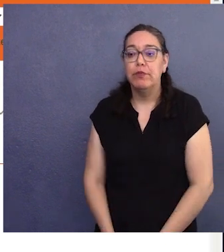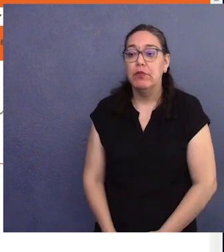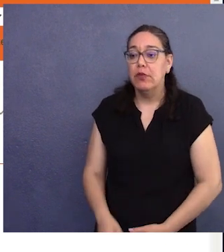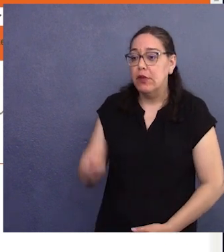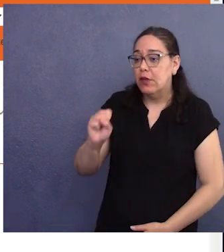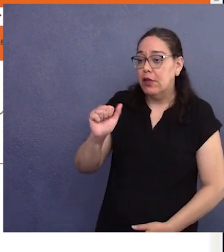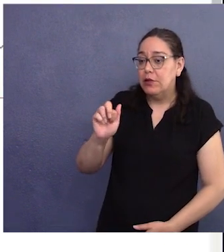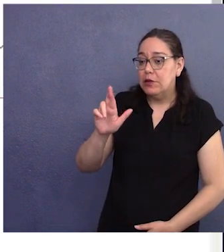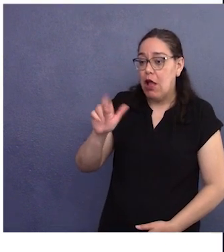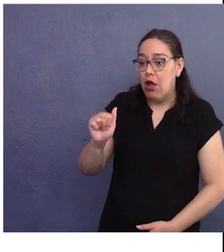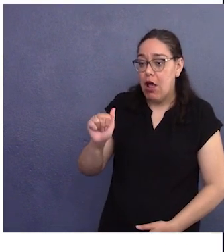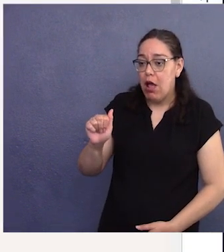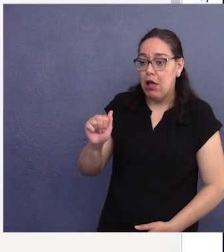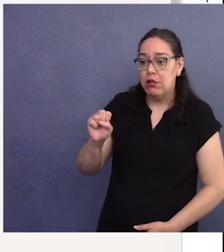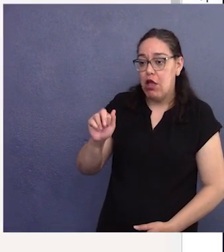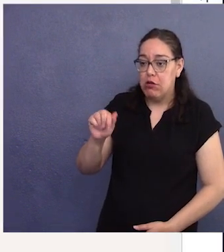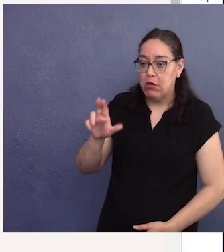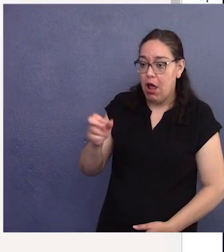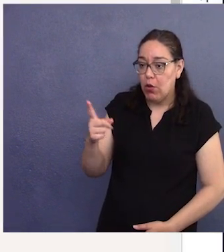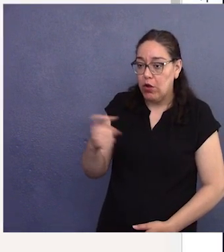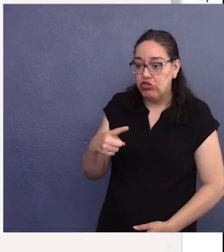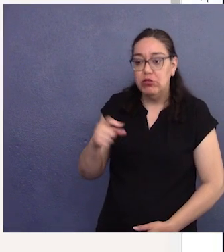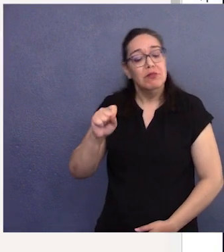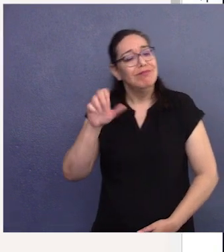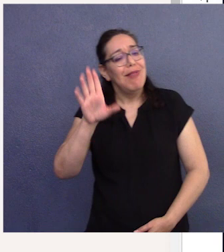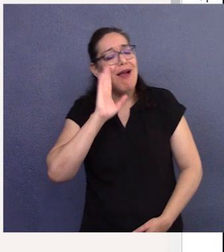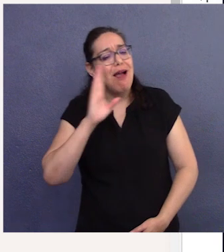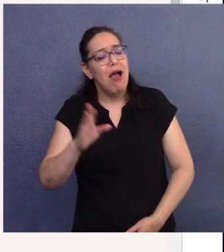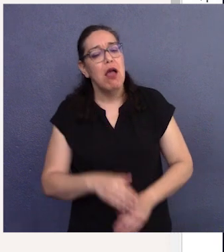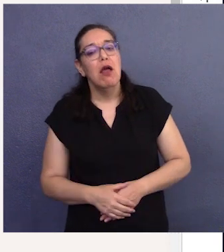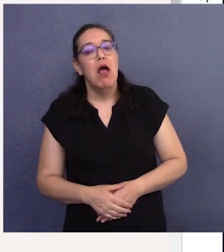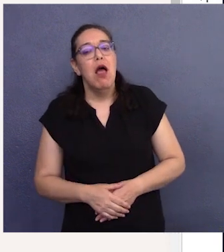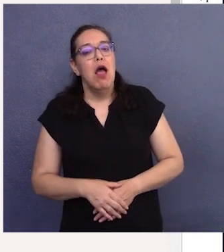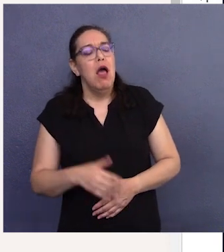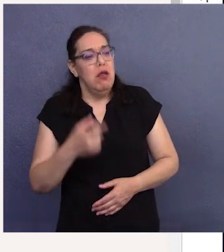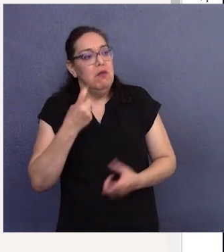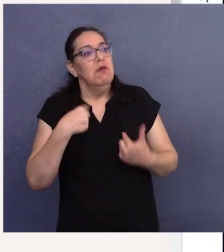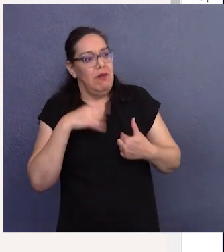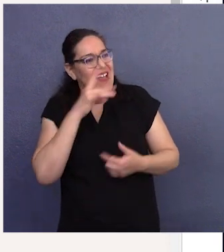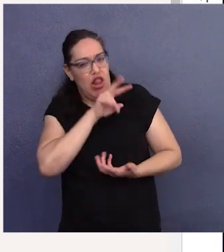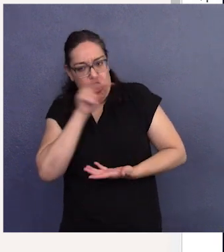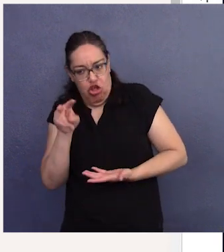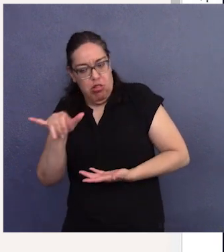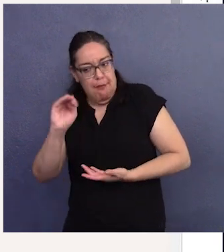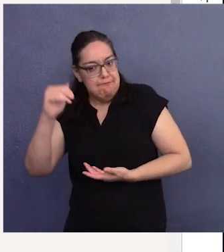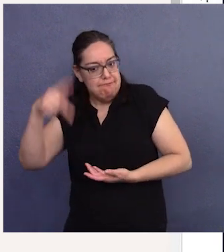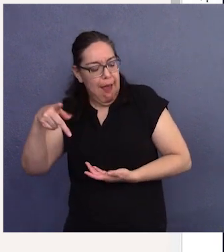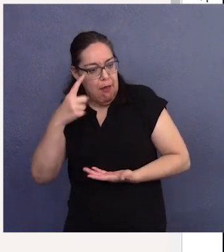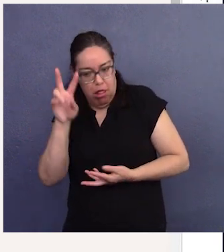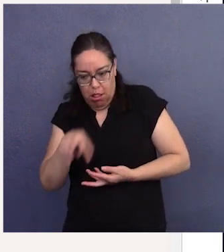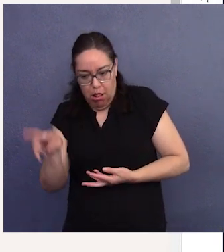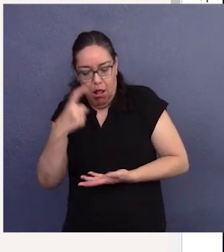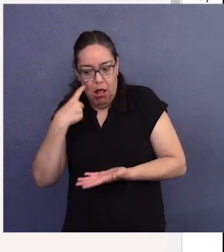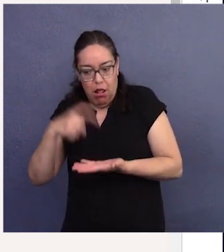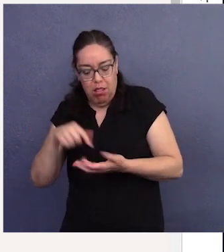Sarah, you have a question. Yeah, hi. I looked at that map and I noticed that the area